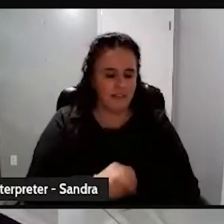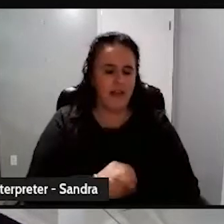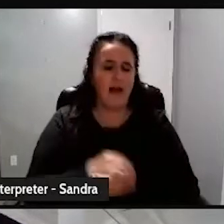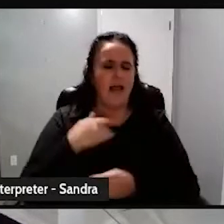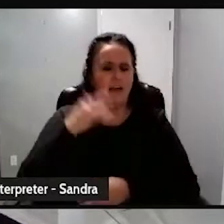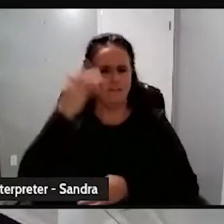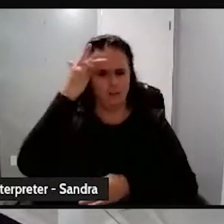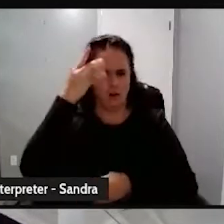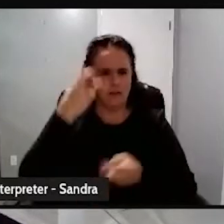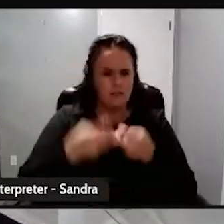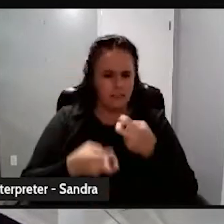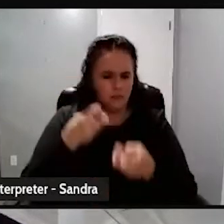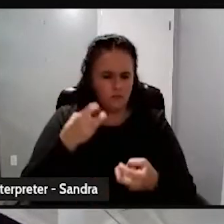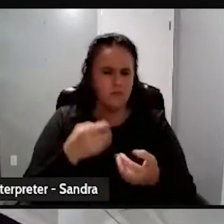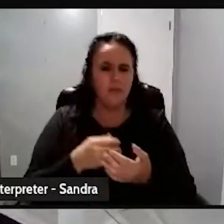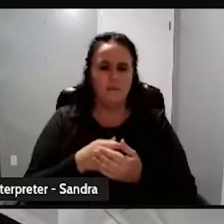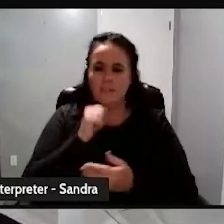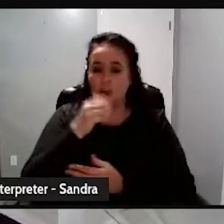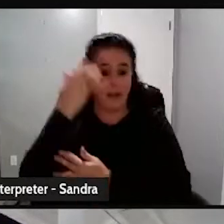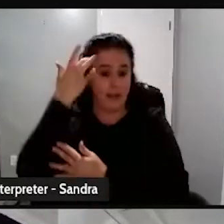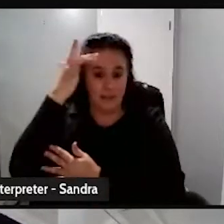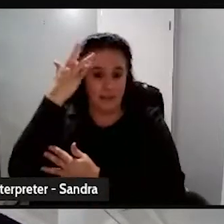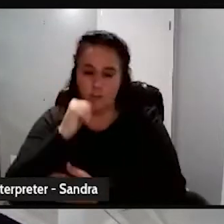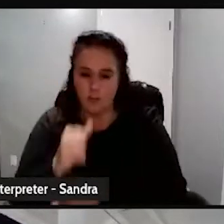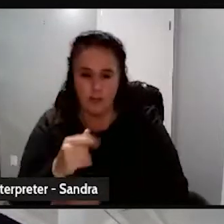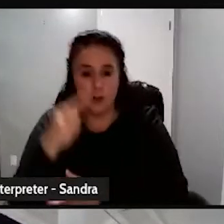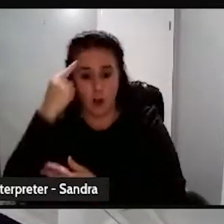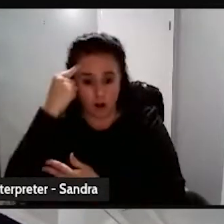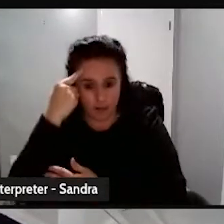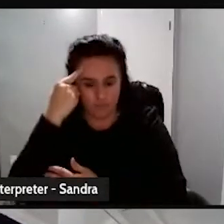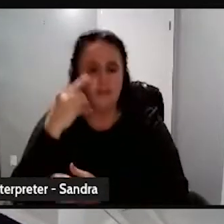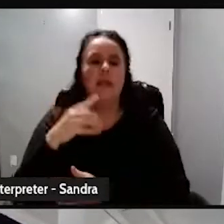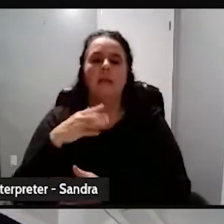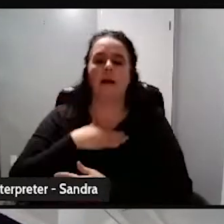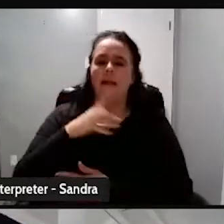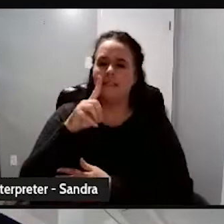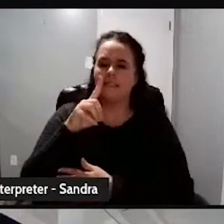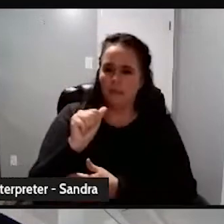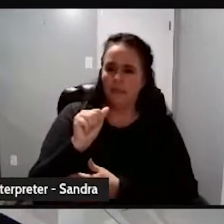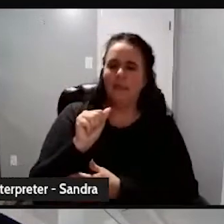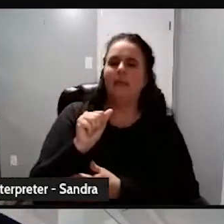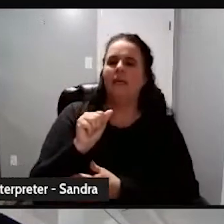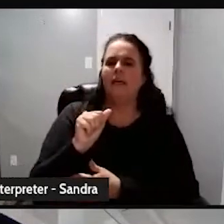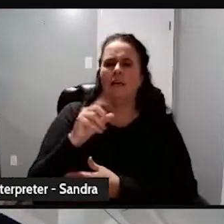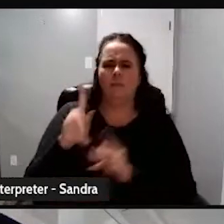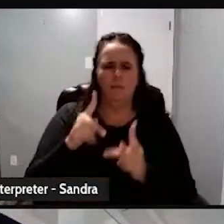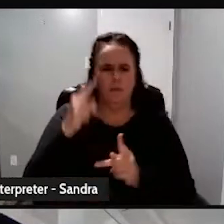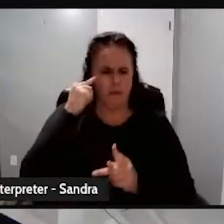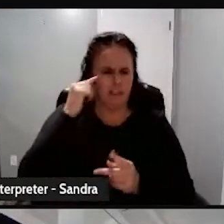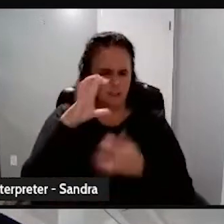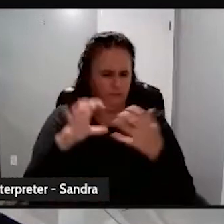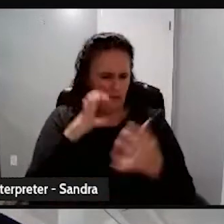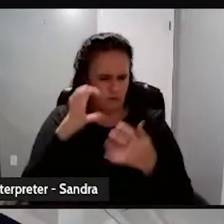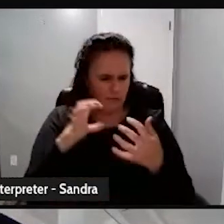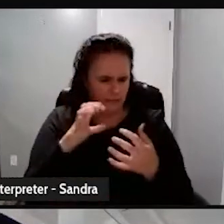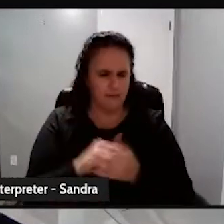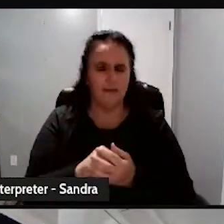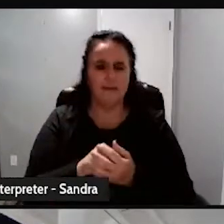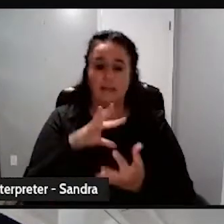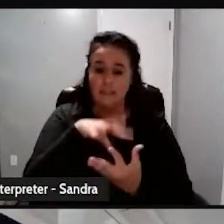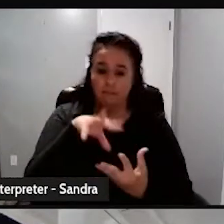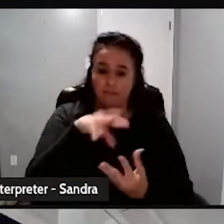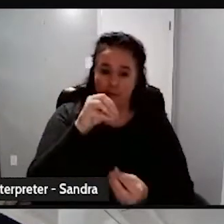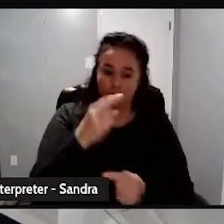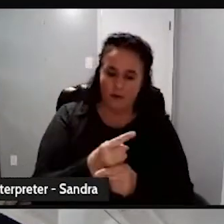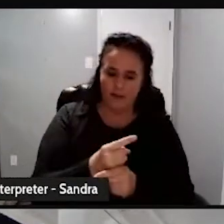what people find very confusing about my disability, and beside the fact that it's invisible. I get a lot of,